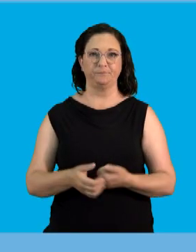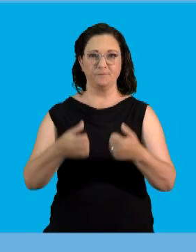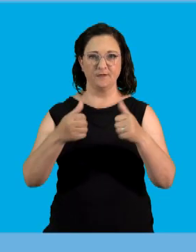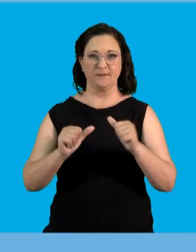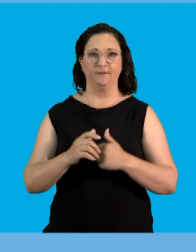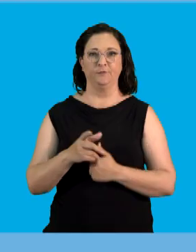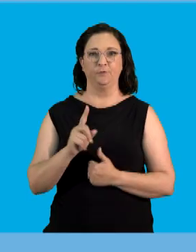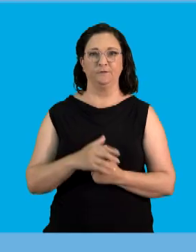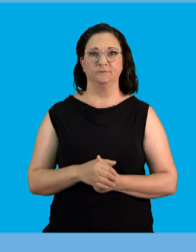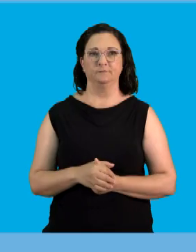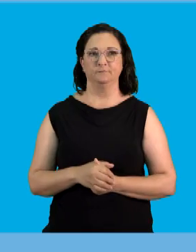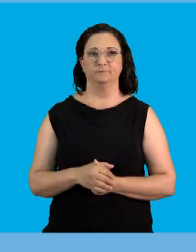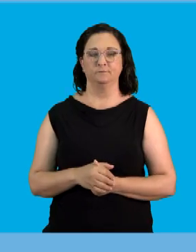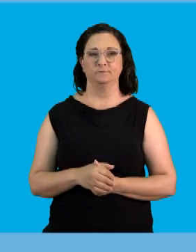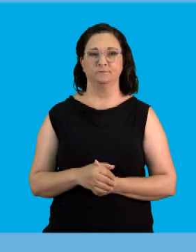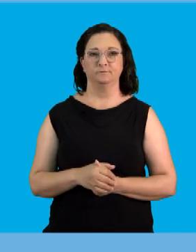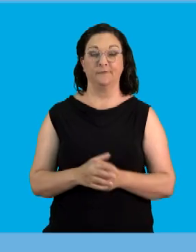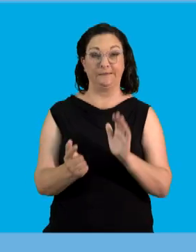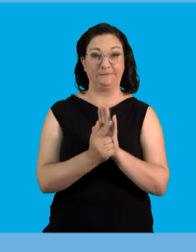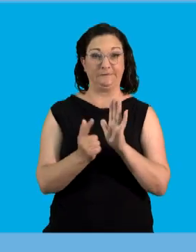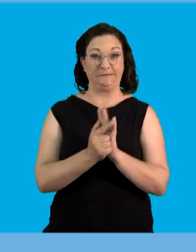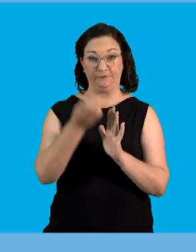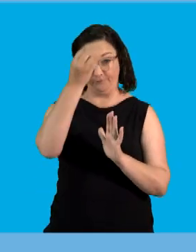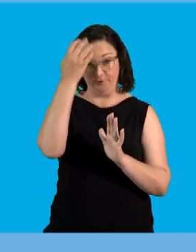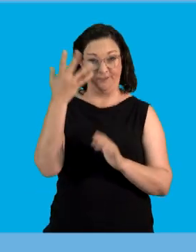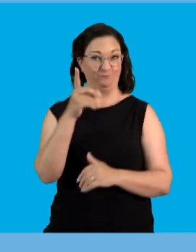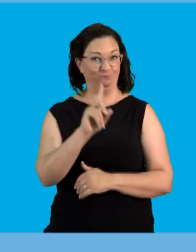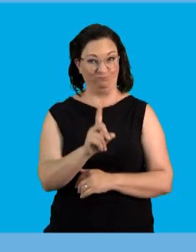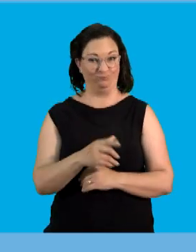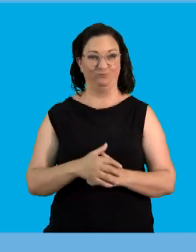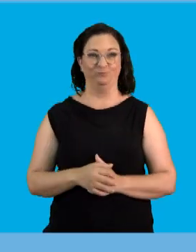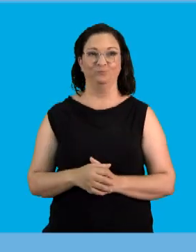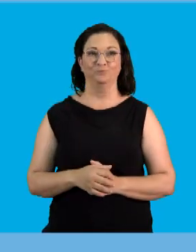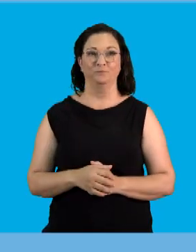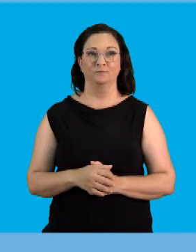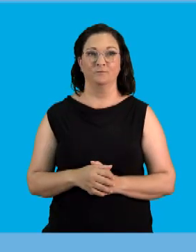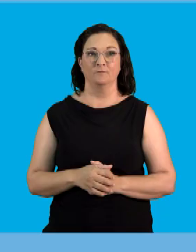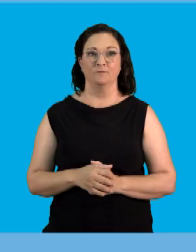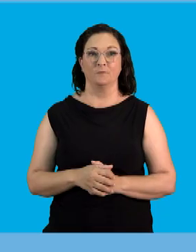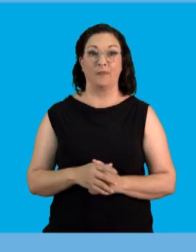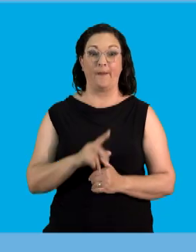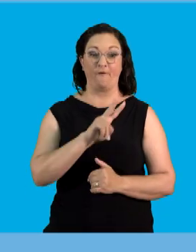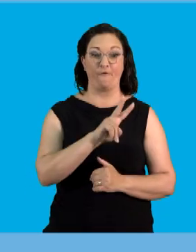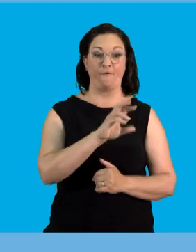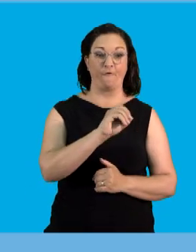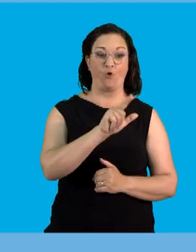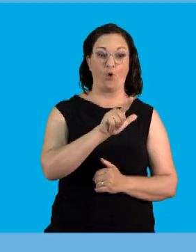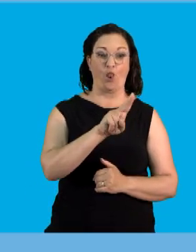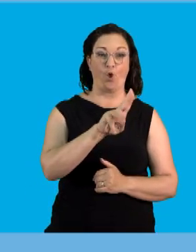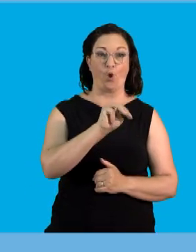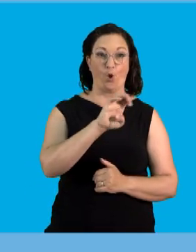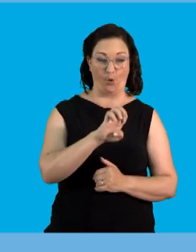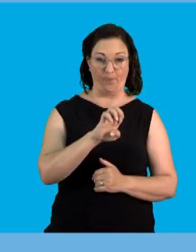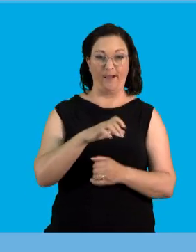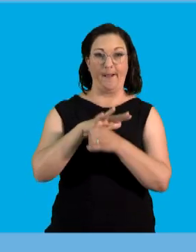then, what we need to take away from the lesson is that the following things. That's number one. The relationship between volume